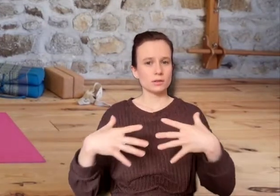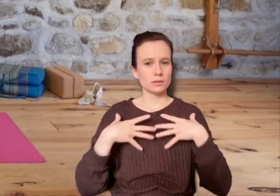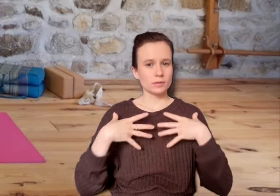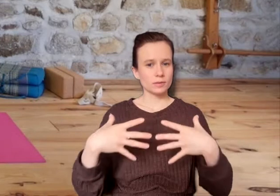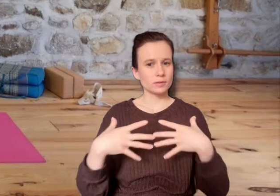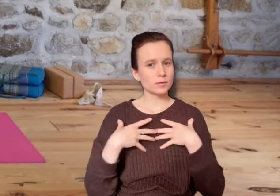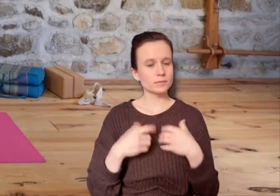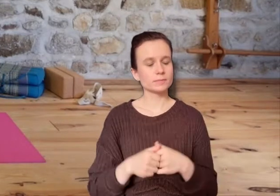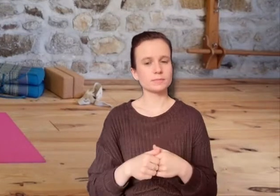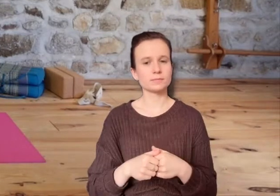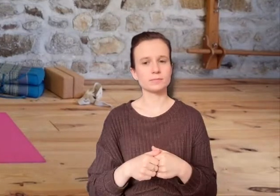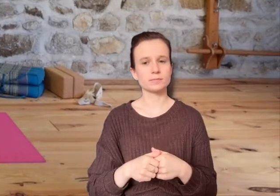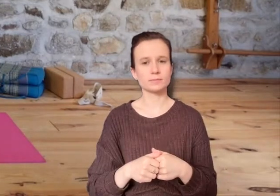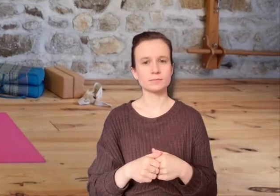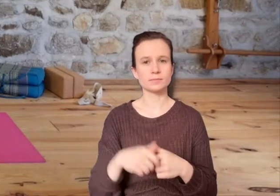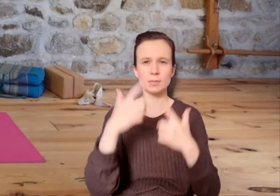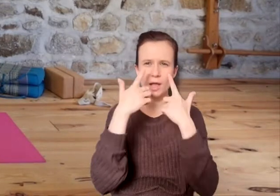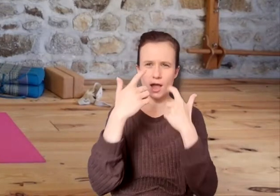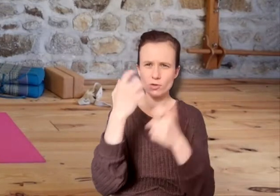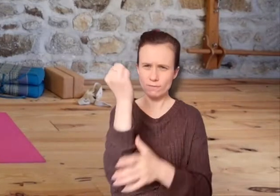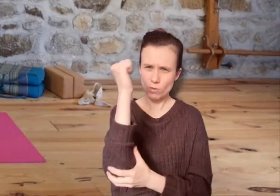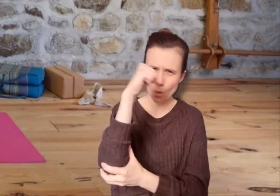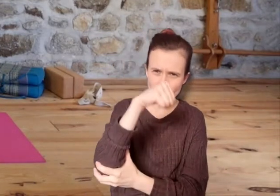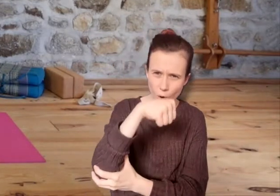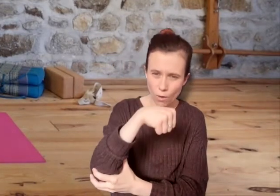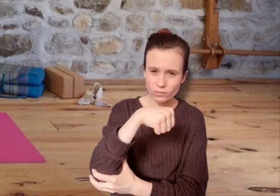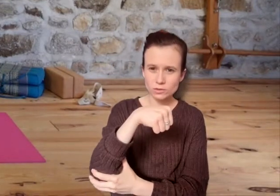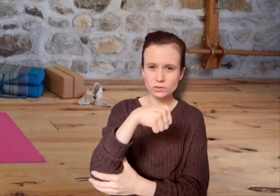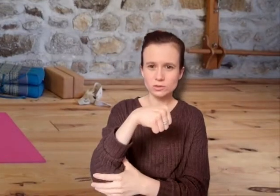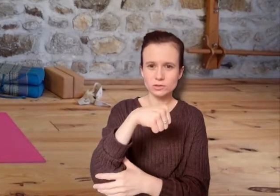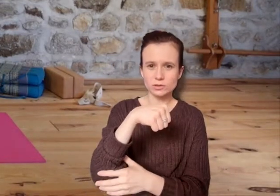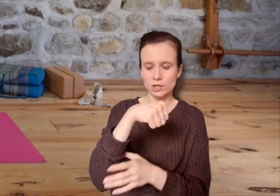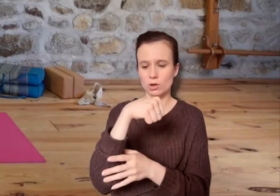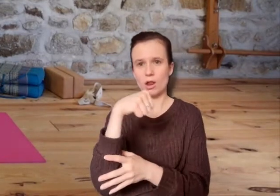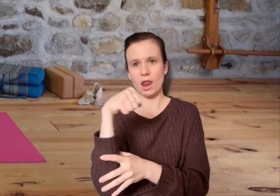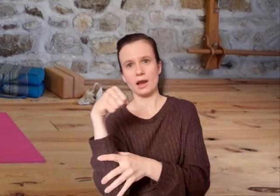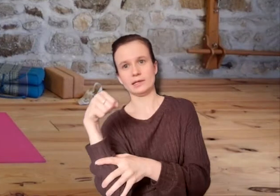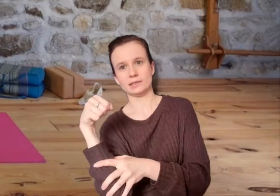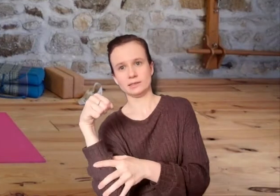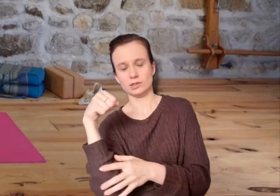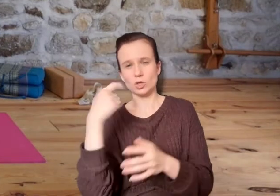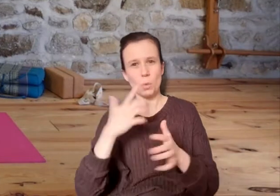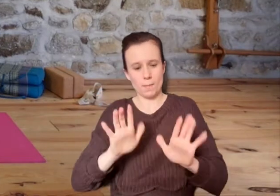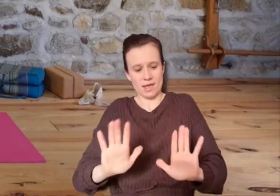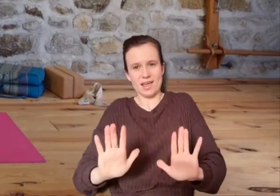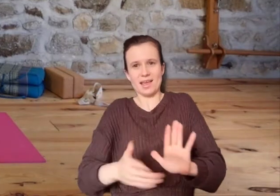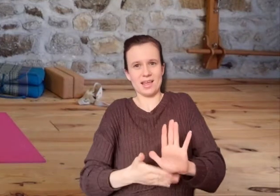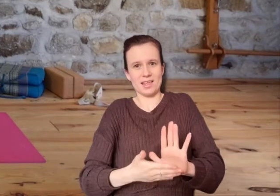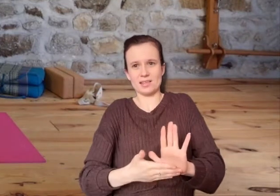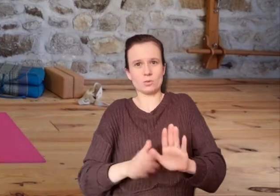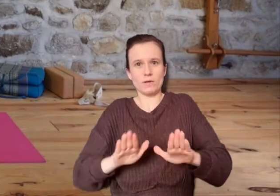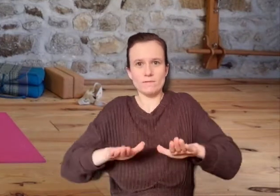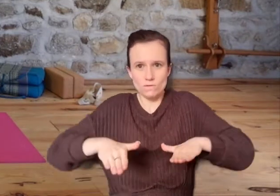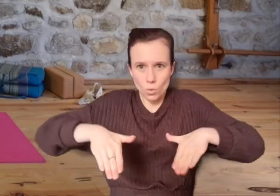You want to just be careful in your forward fold that you're not leaning back into the backs of those feet too much, yeah? You